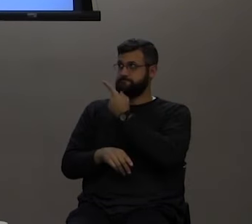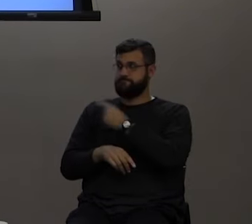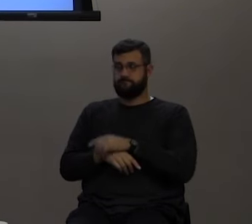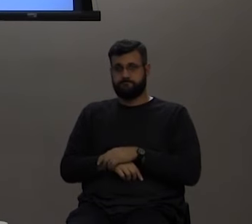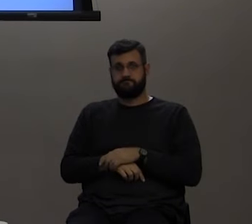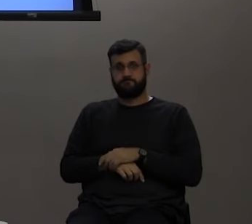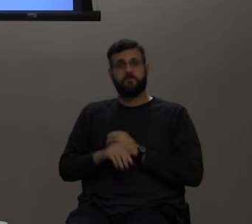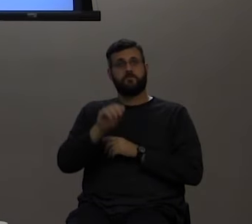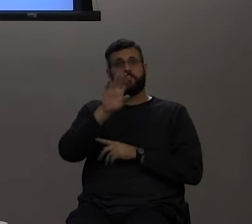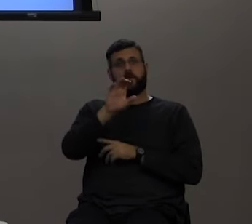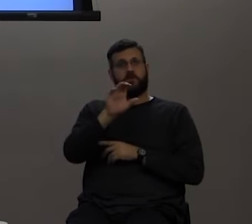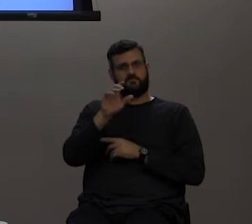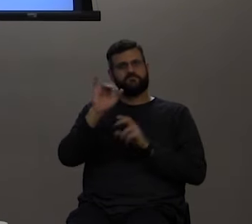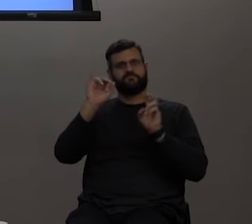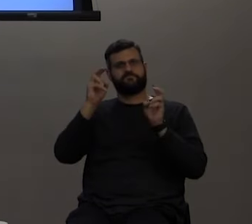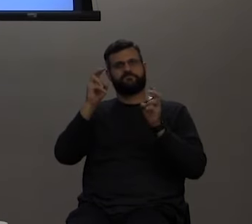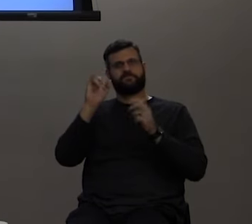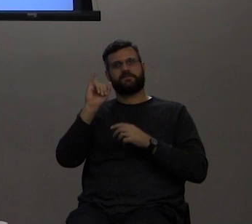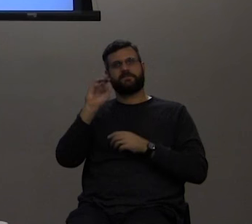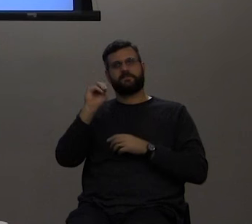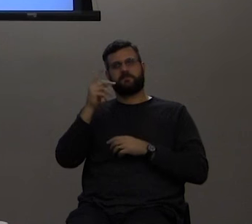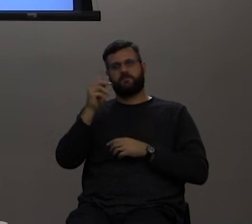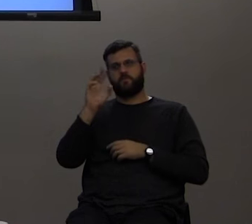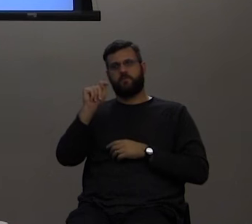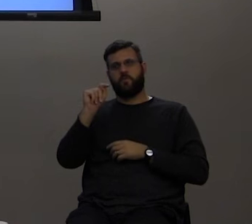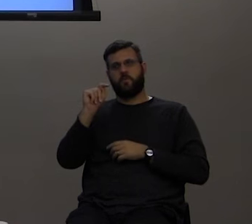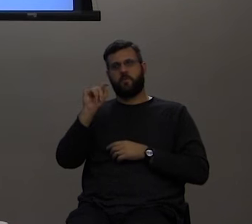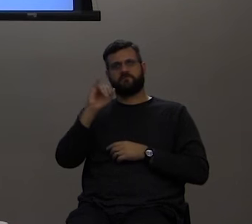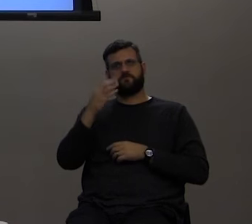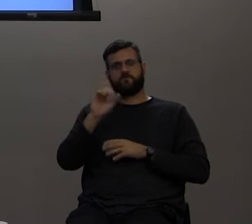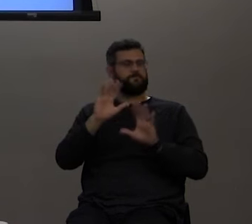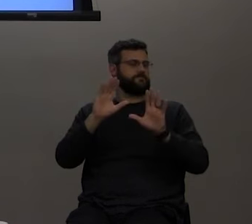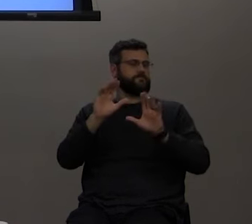Boyle County is an importer of jobs.